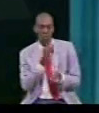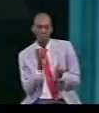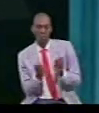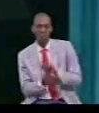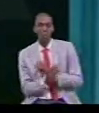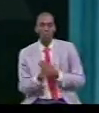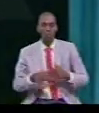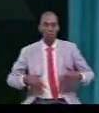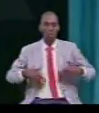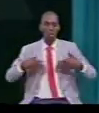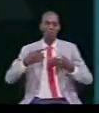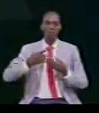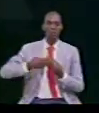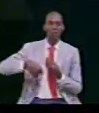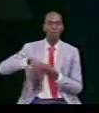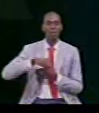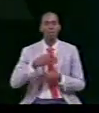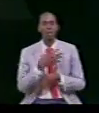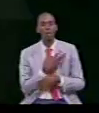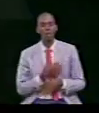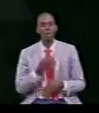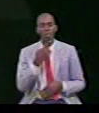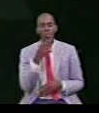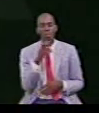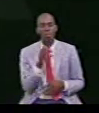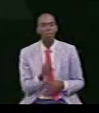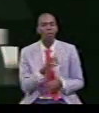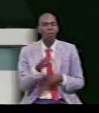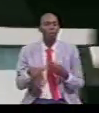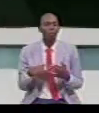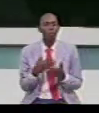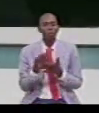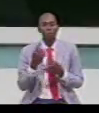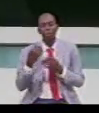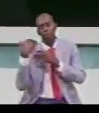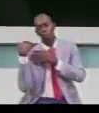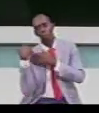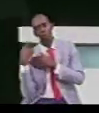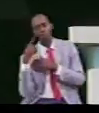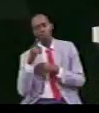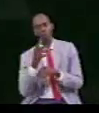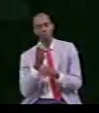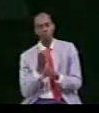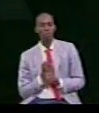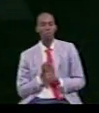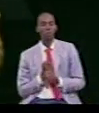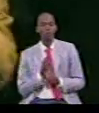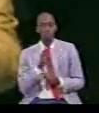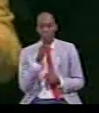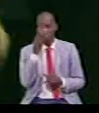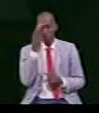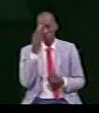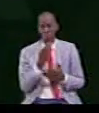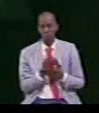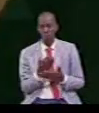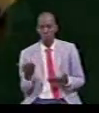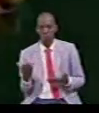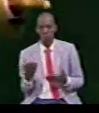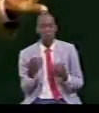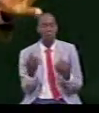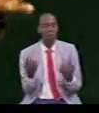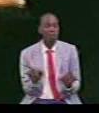life around, and he says, all the burden you carry, you know what,